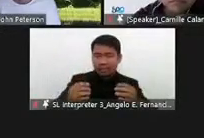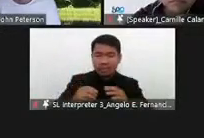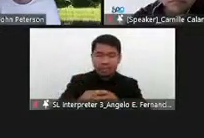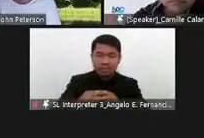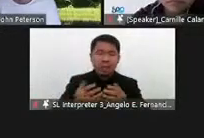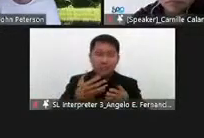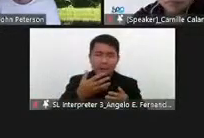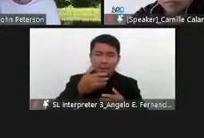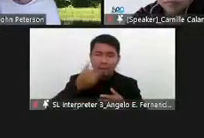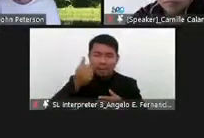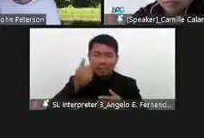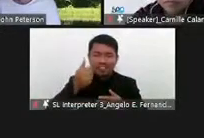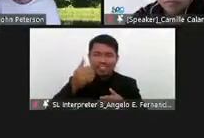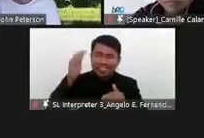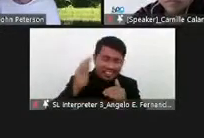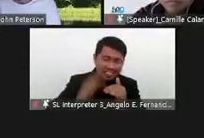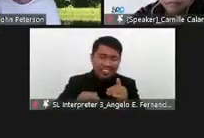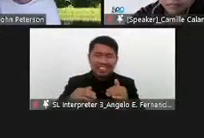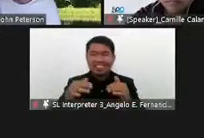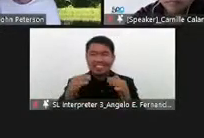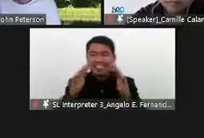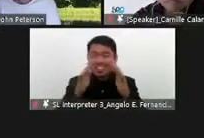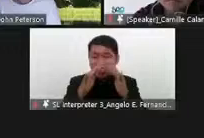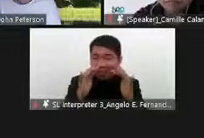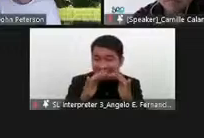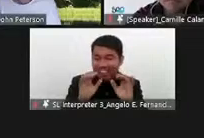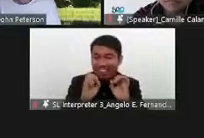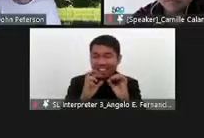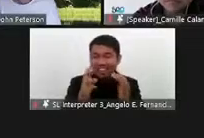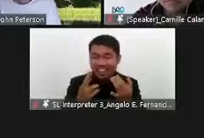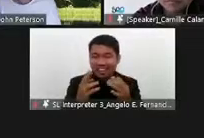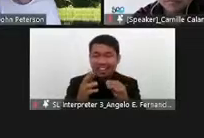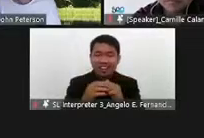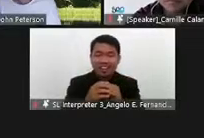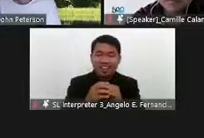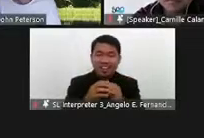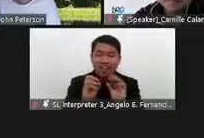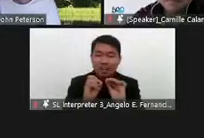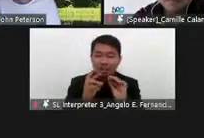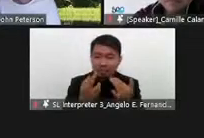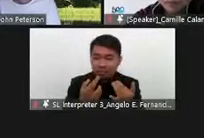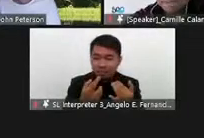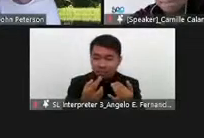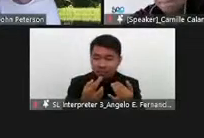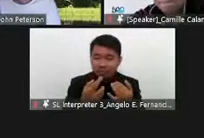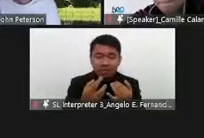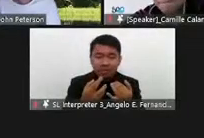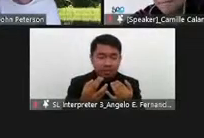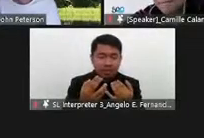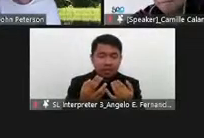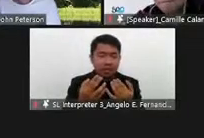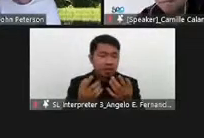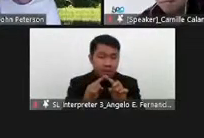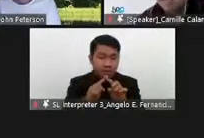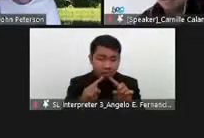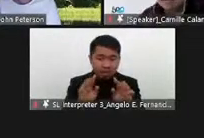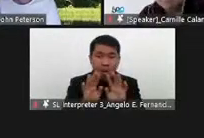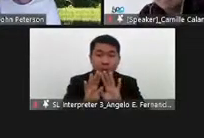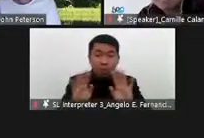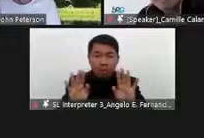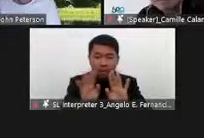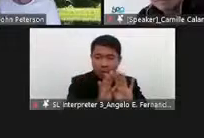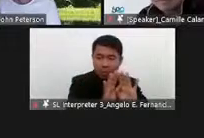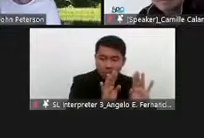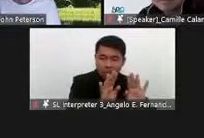definitely better than the online ones, but we have to make do with what we have. And I think it has also opened a lot of avenues in terms